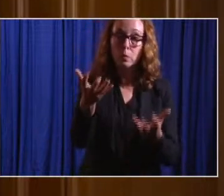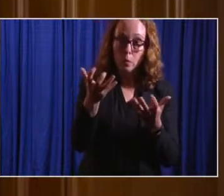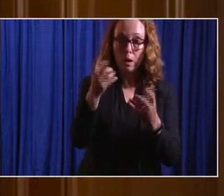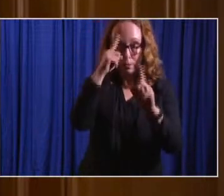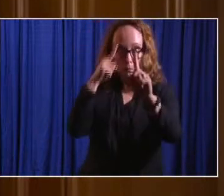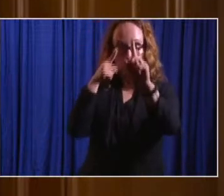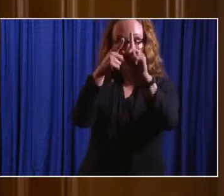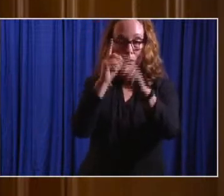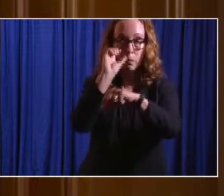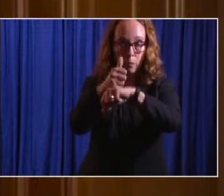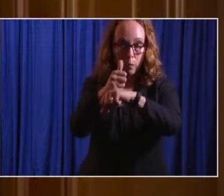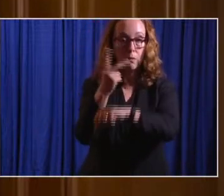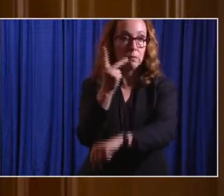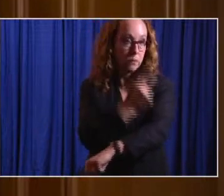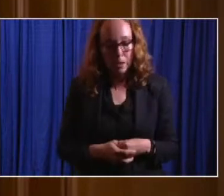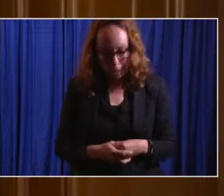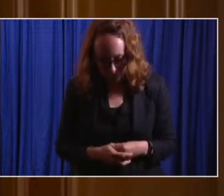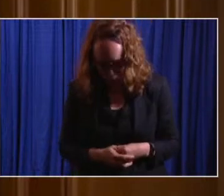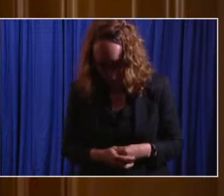that.